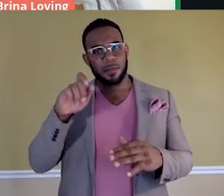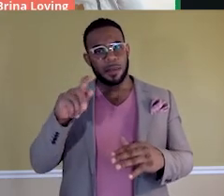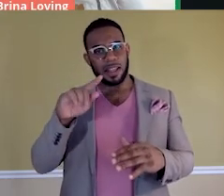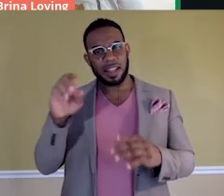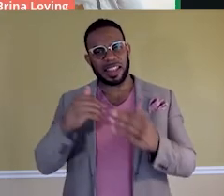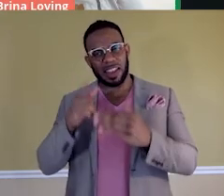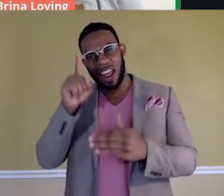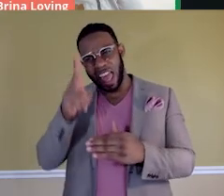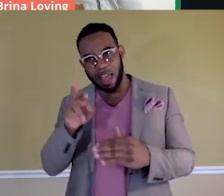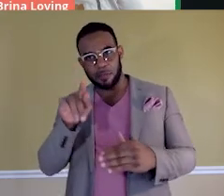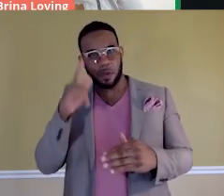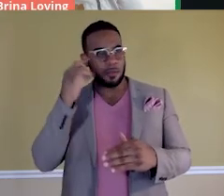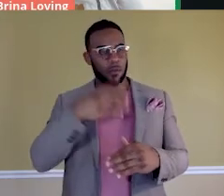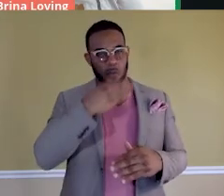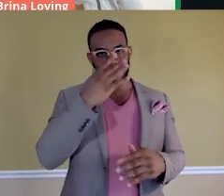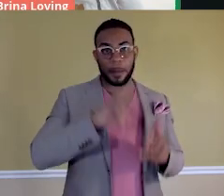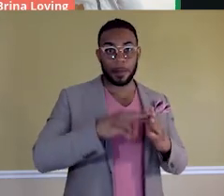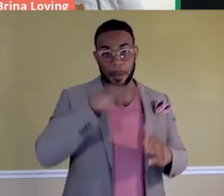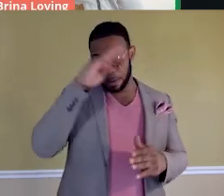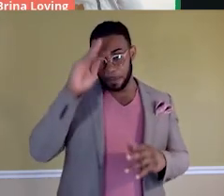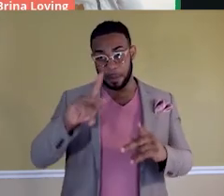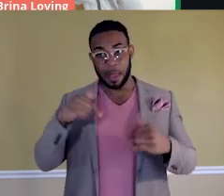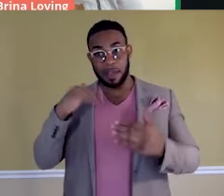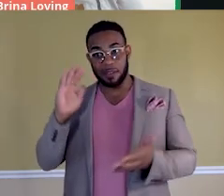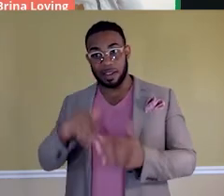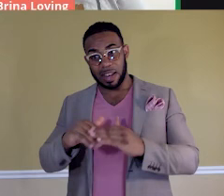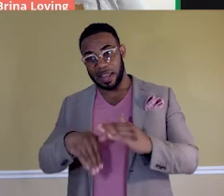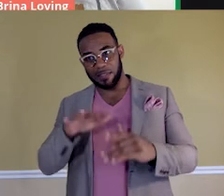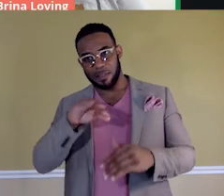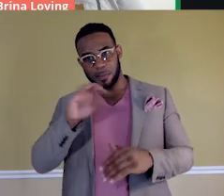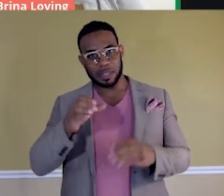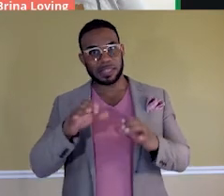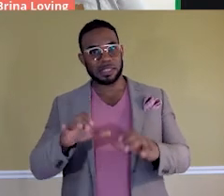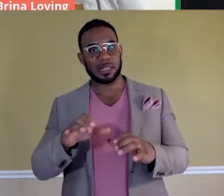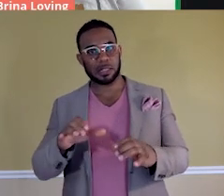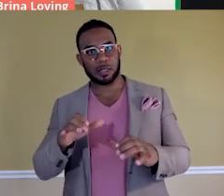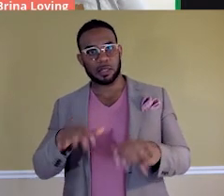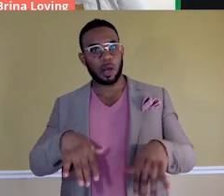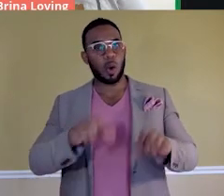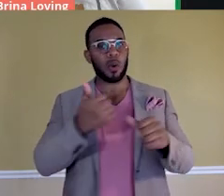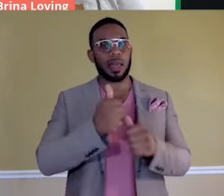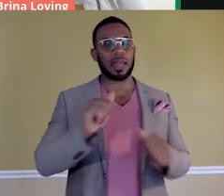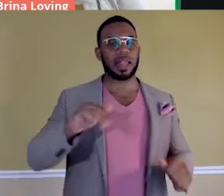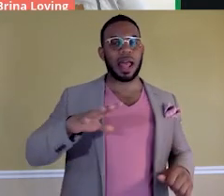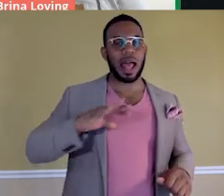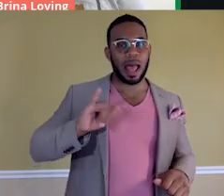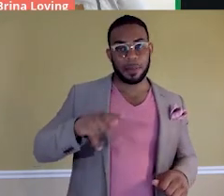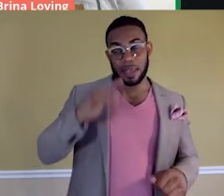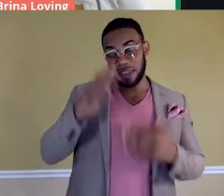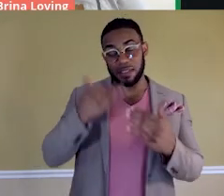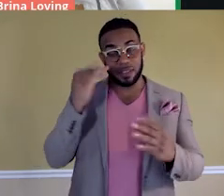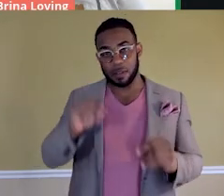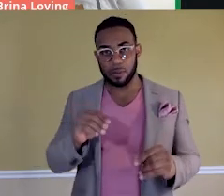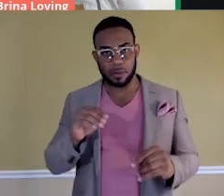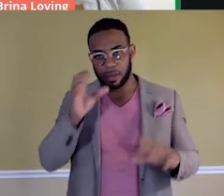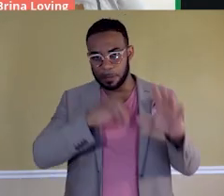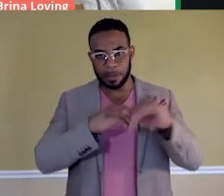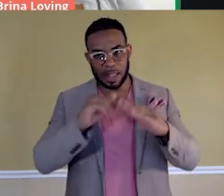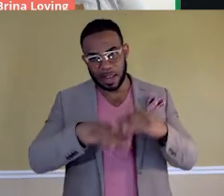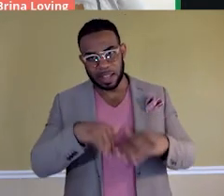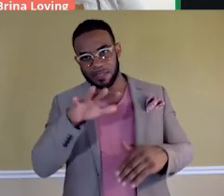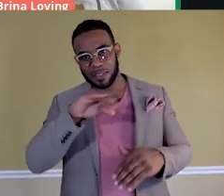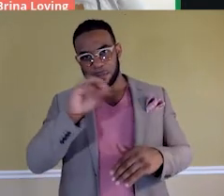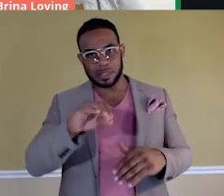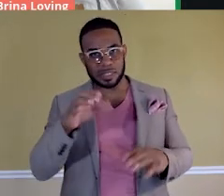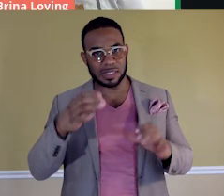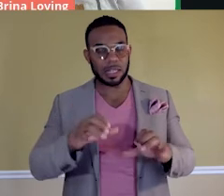the rates of whites. That means Black people have less than 50% chance of owning any IP. And even if they do, it means they have less than 50%